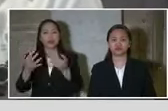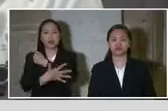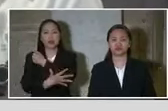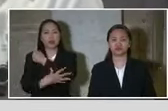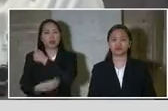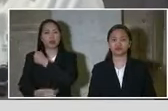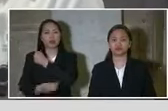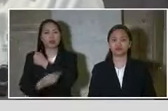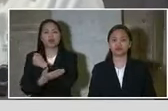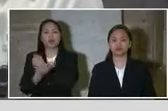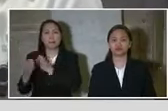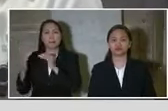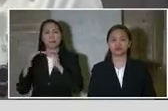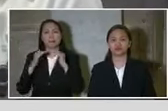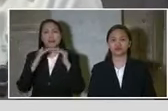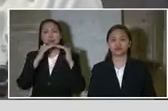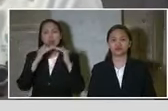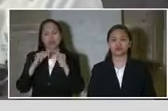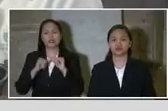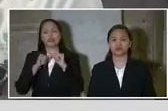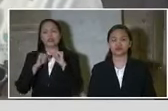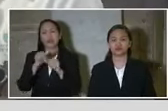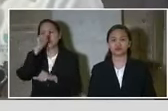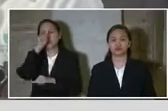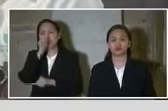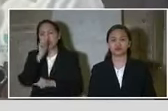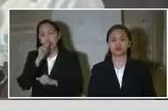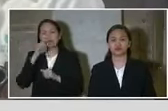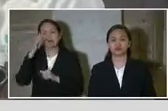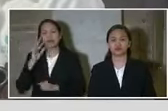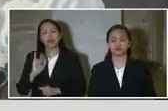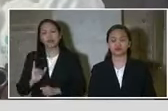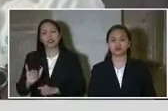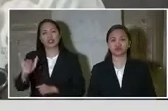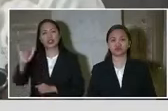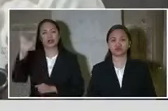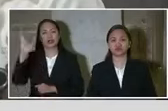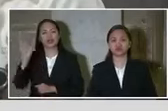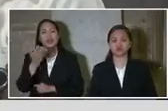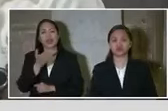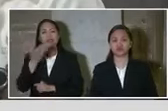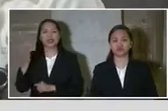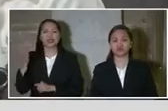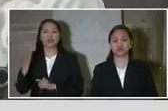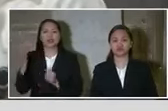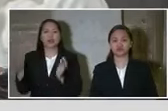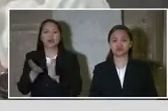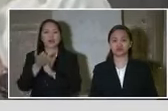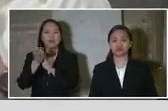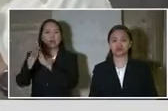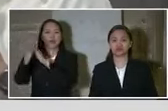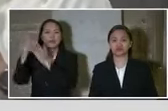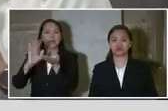His justice shall endure forever. His horn shall be exalted in glory.